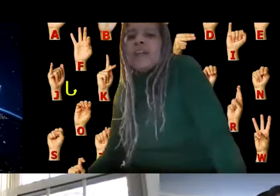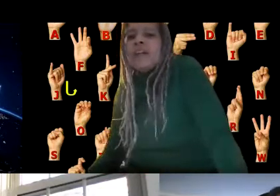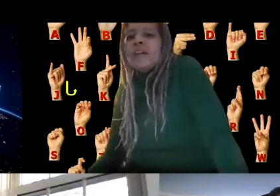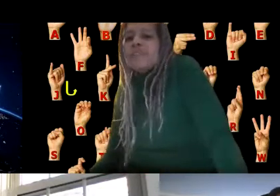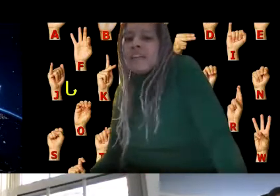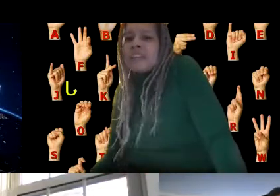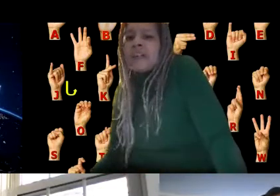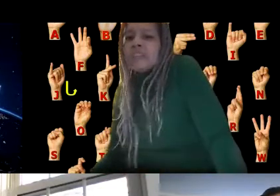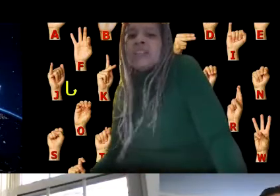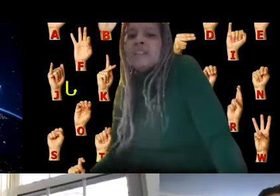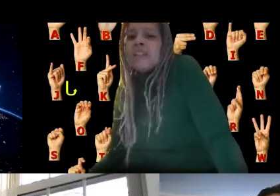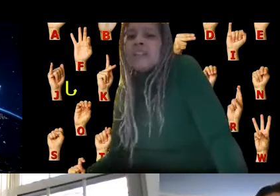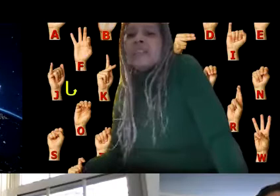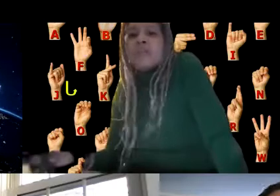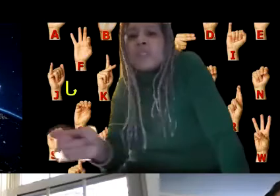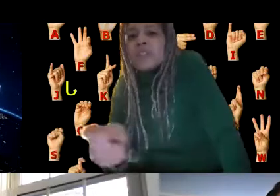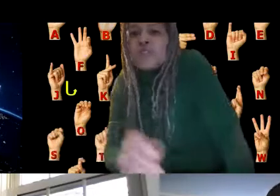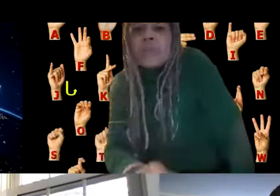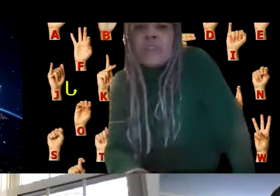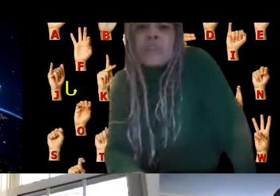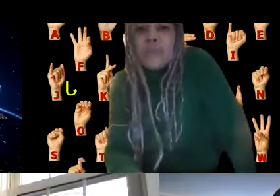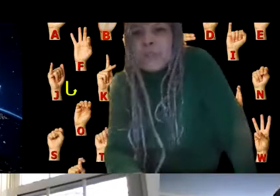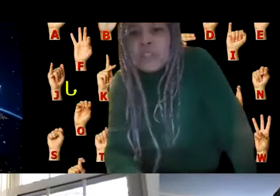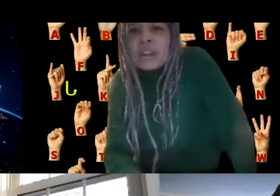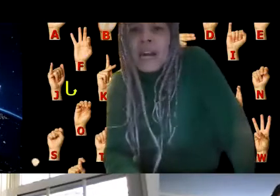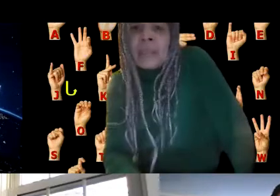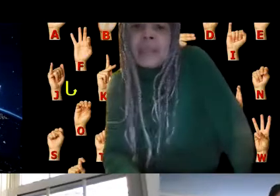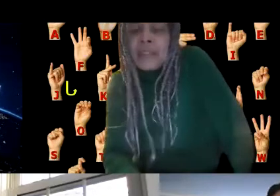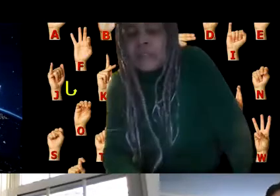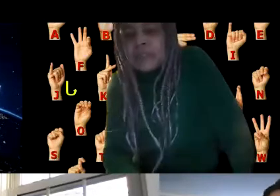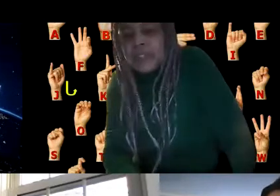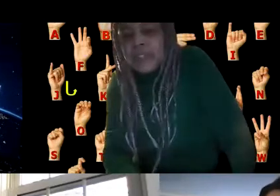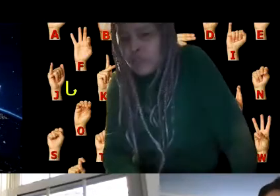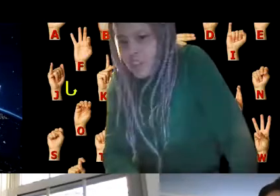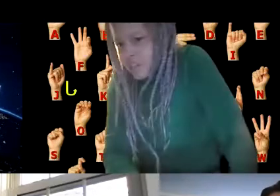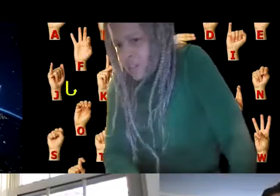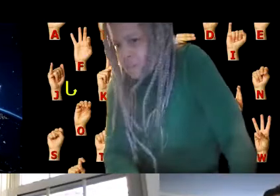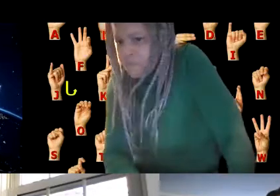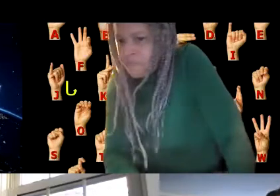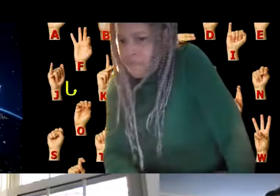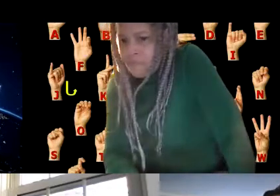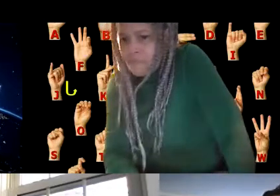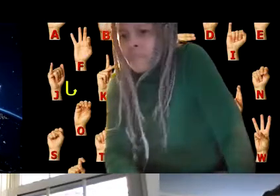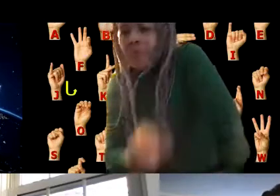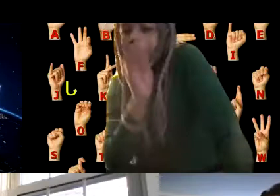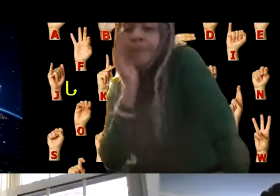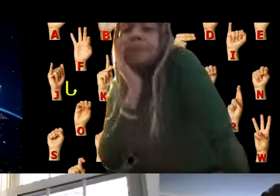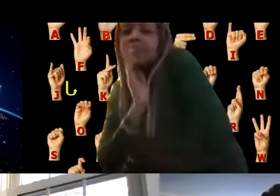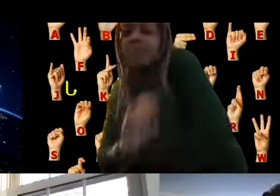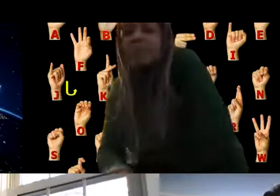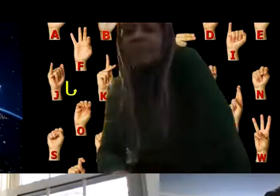what area of technology is likely to be disrupted the most in how we live, play, and work?